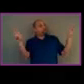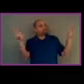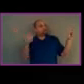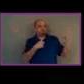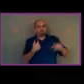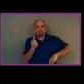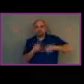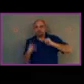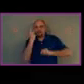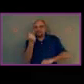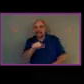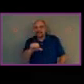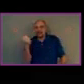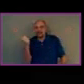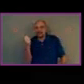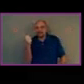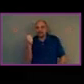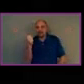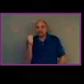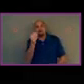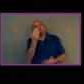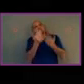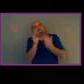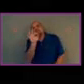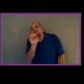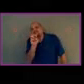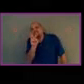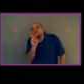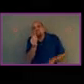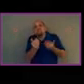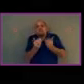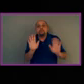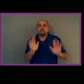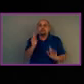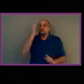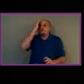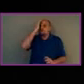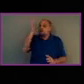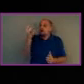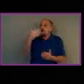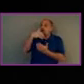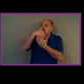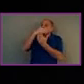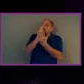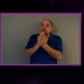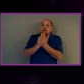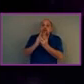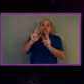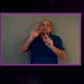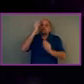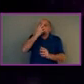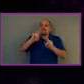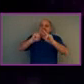our eye, or at least not many of them, because some of them would be as faint as a 10th magnitude star.